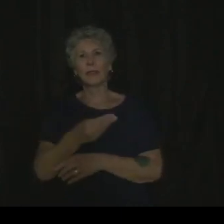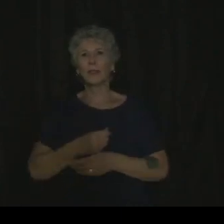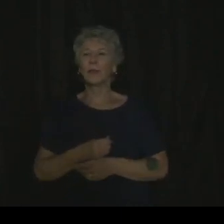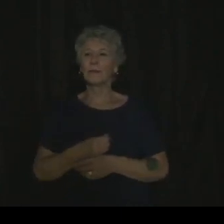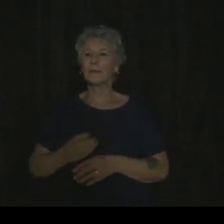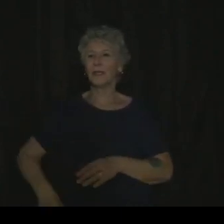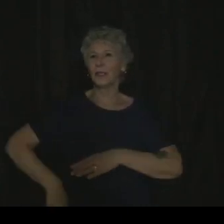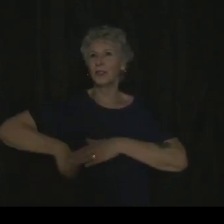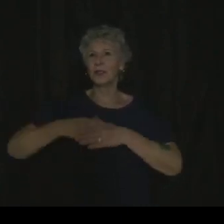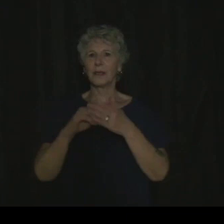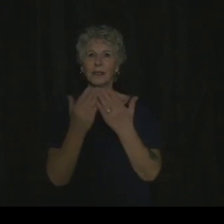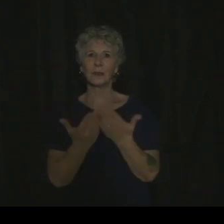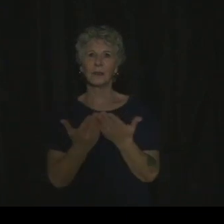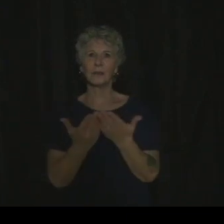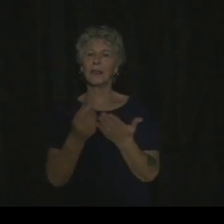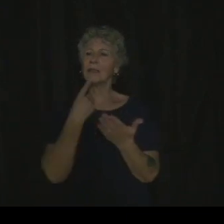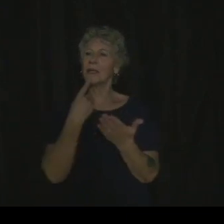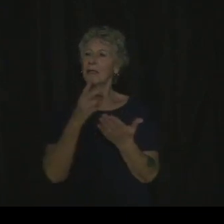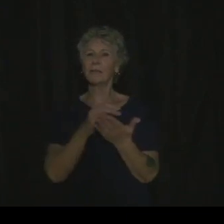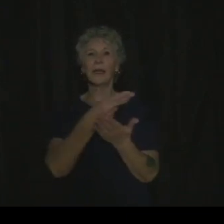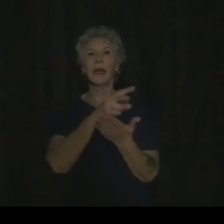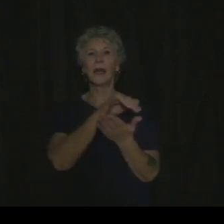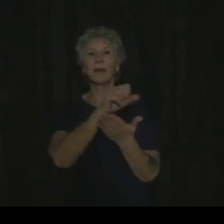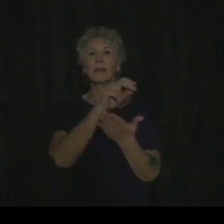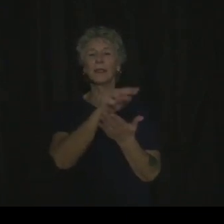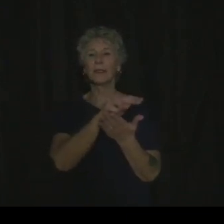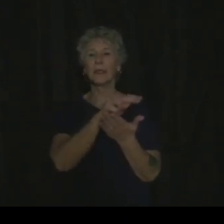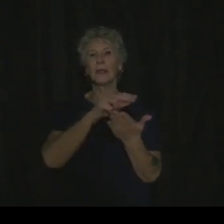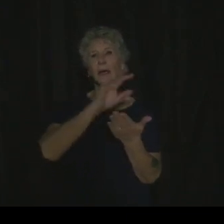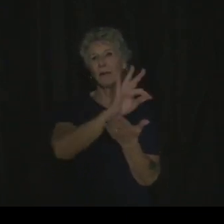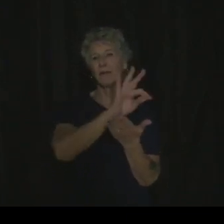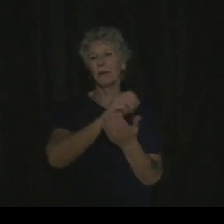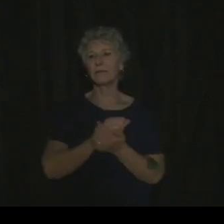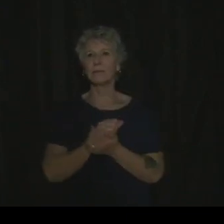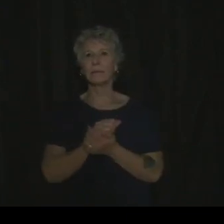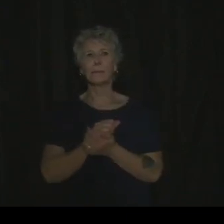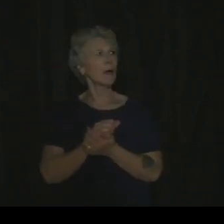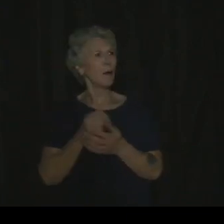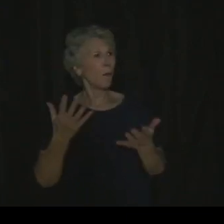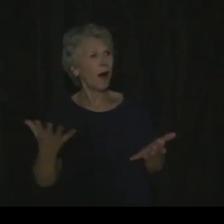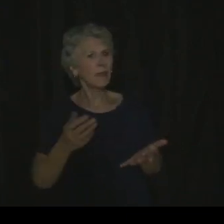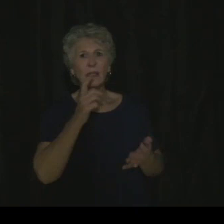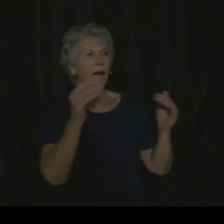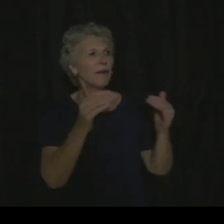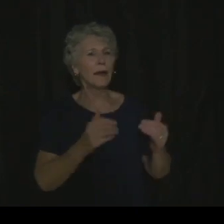took out his little black book, and he said, Harrison, F. What? That's not